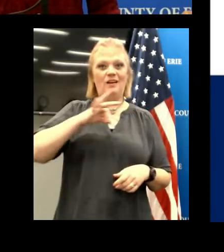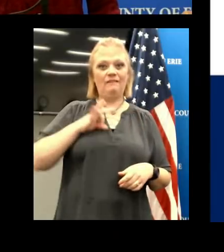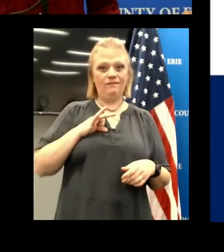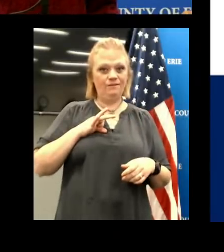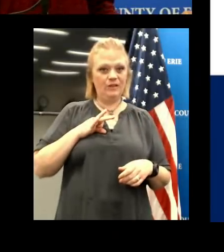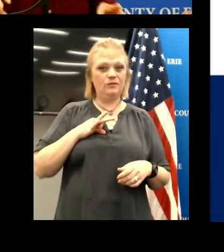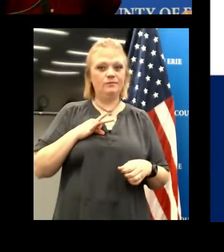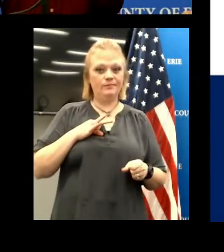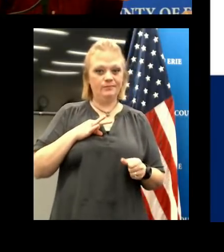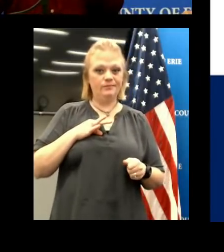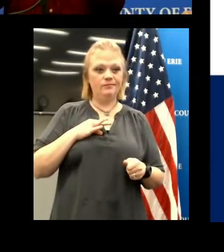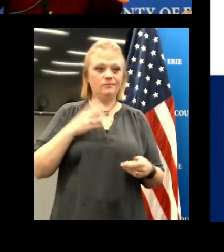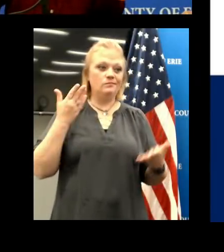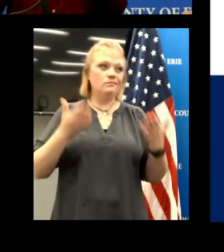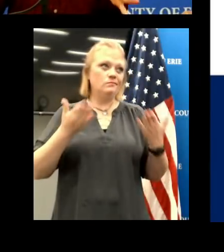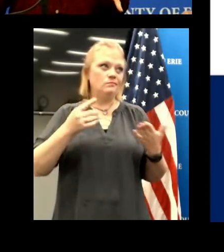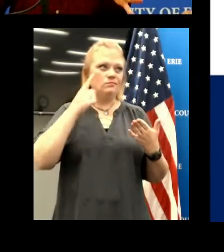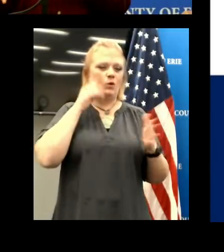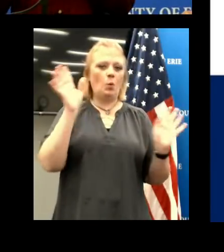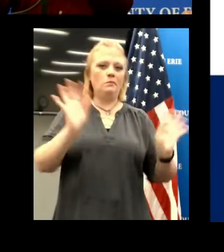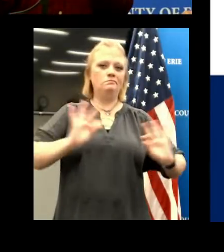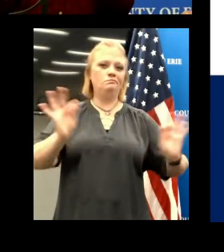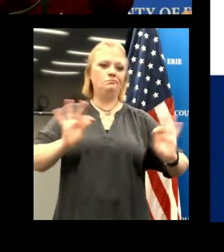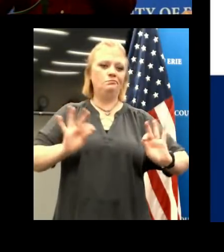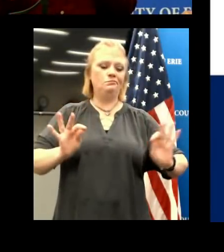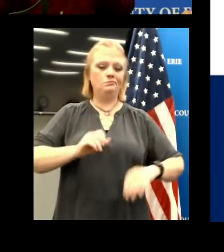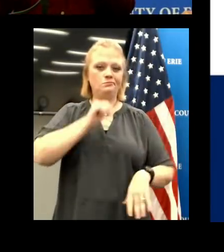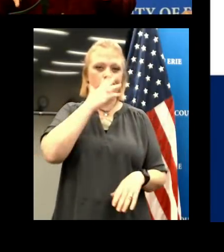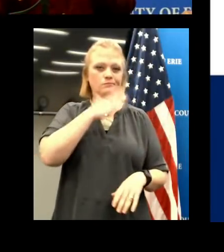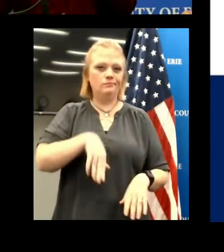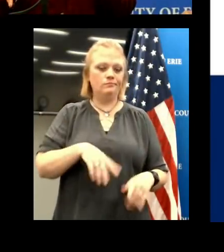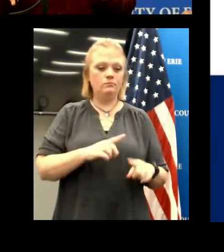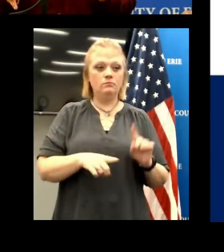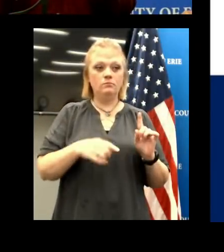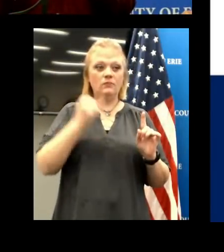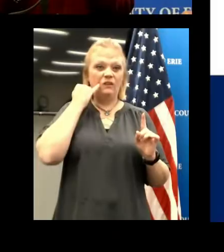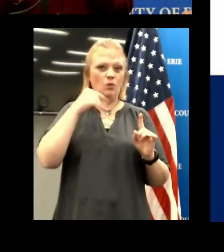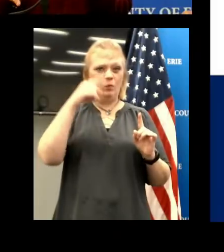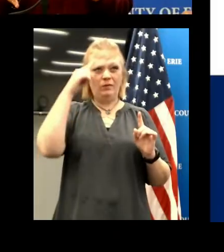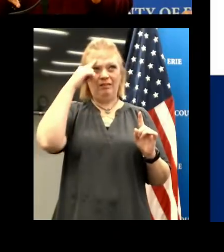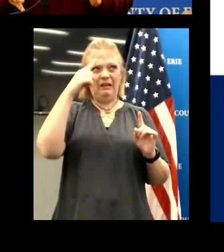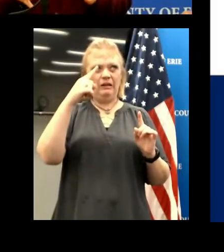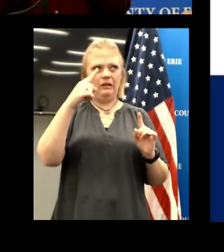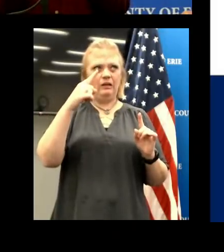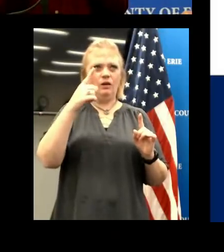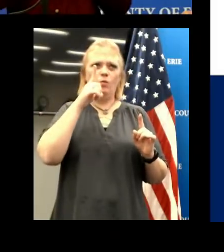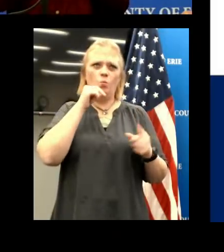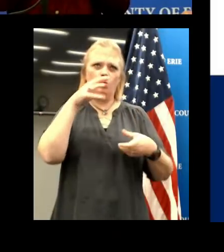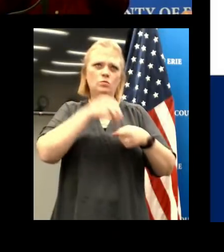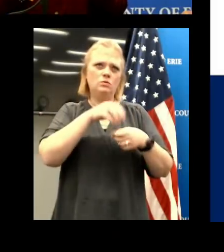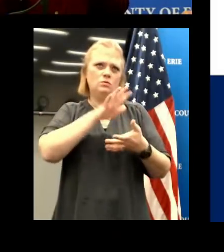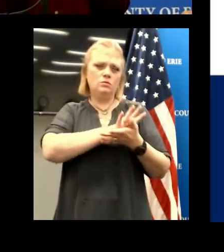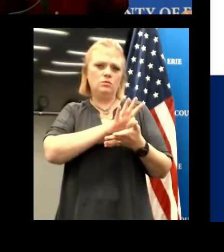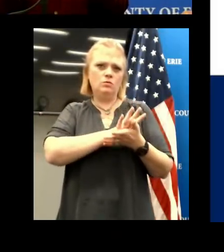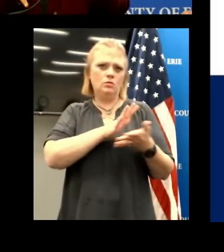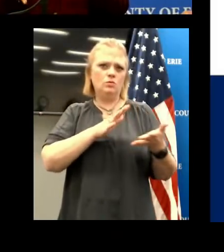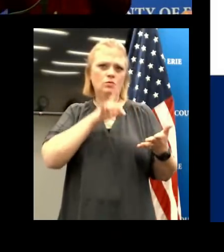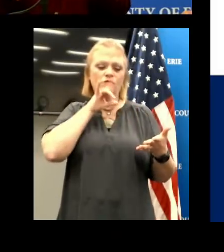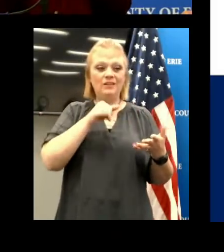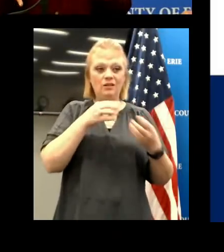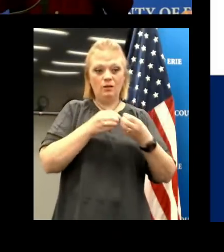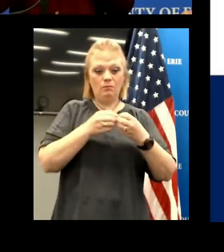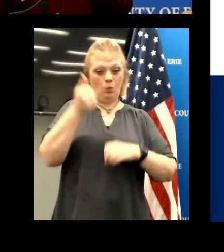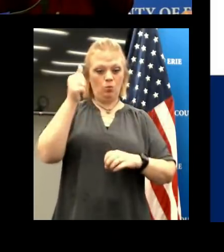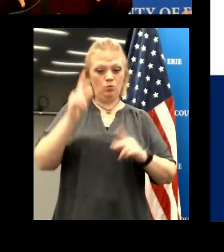just and so you might think oh, that's not that much. However, when you think about the makeup of a school, the vast majority